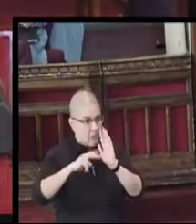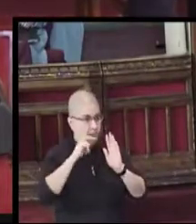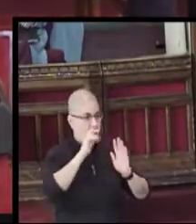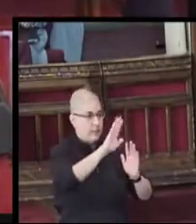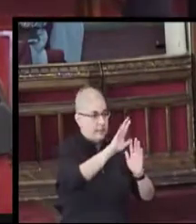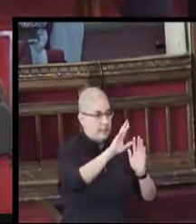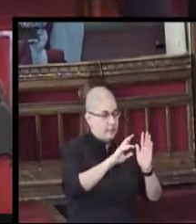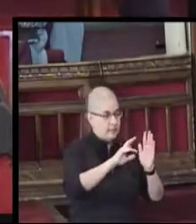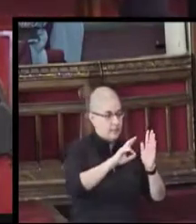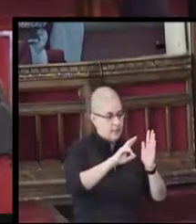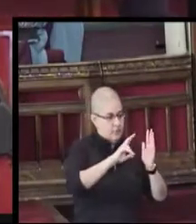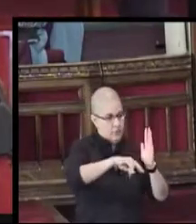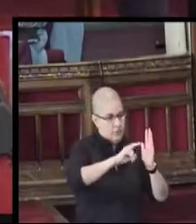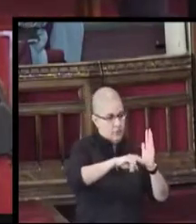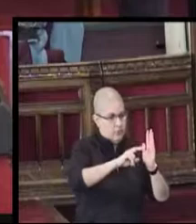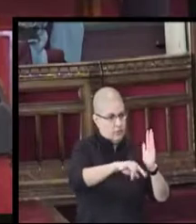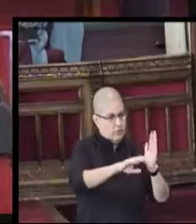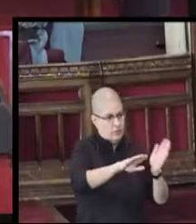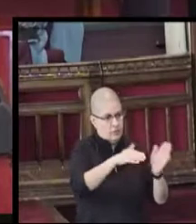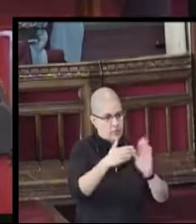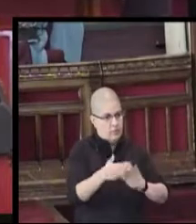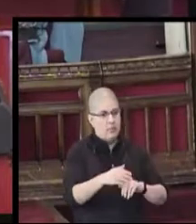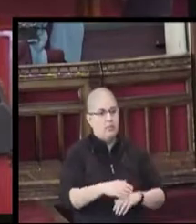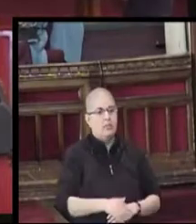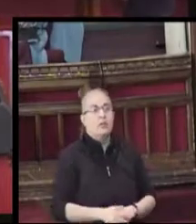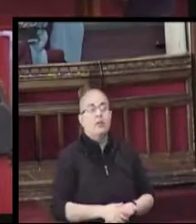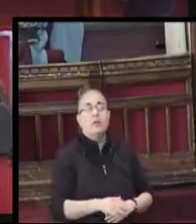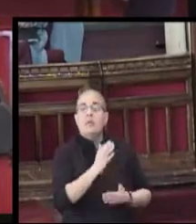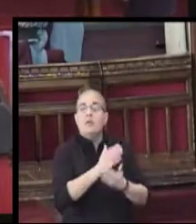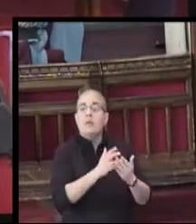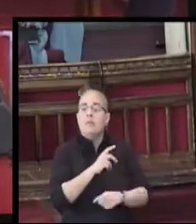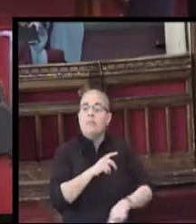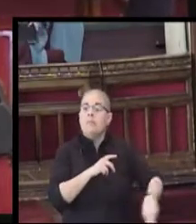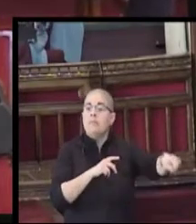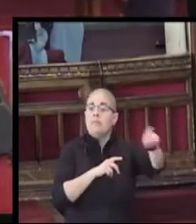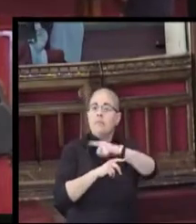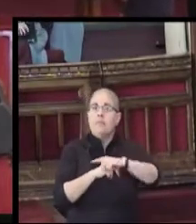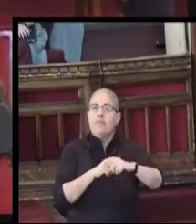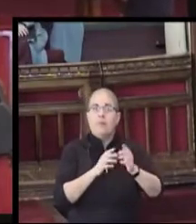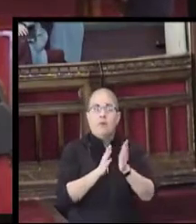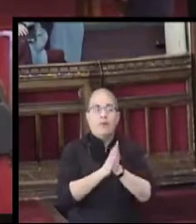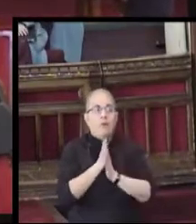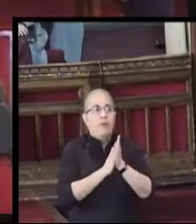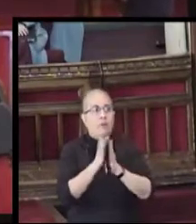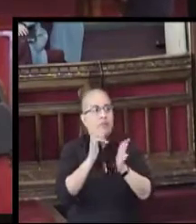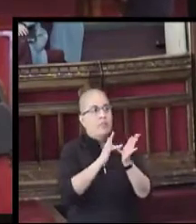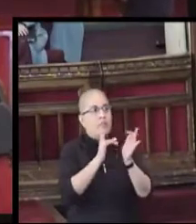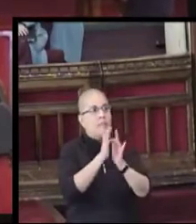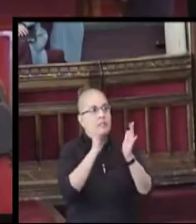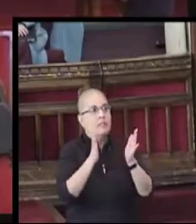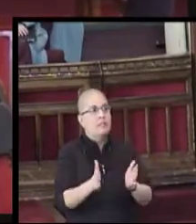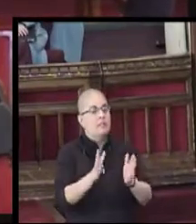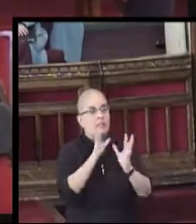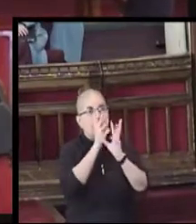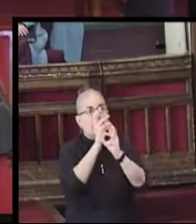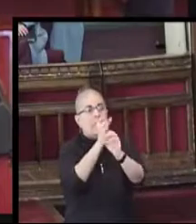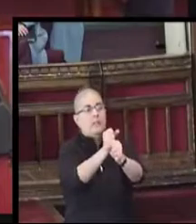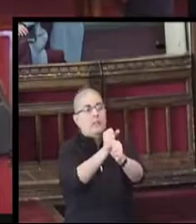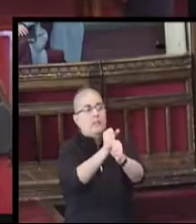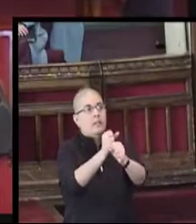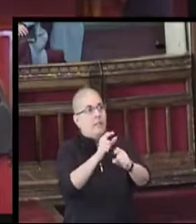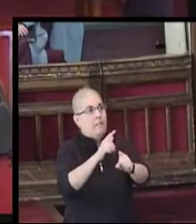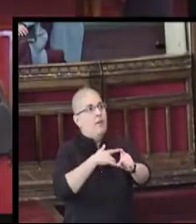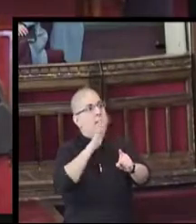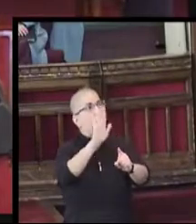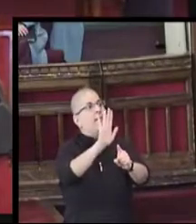day. And for those of us who are attracted to this Jesus, who think that